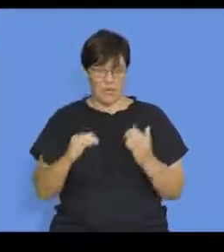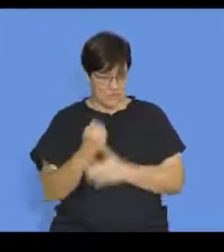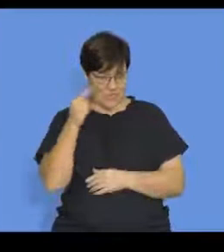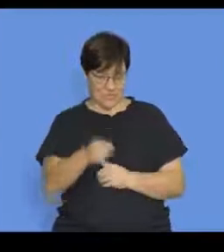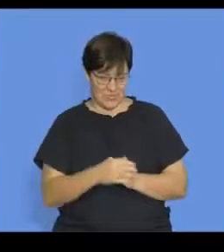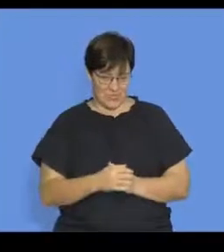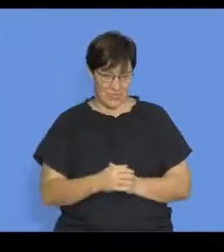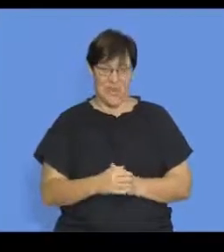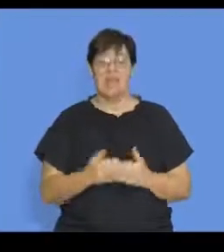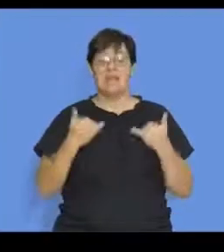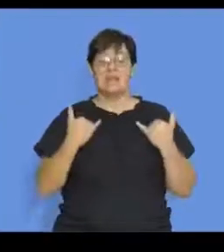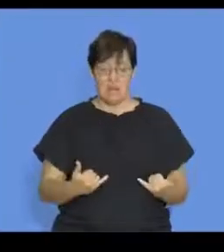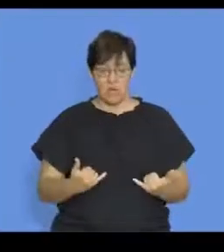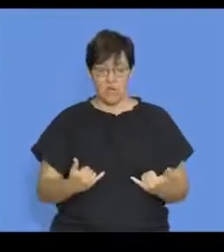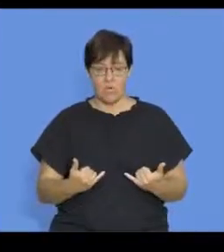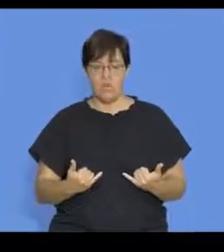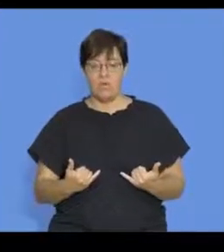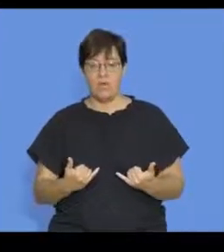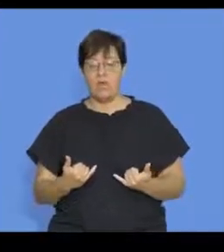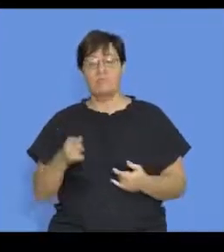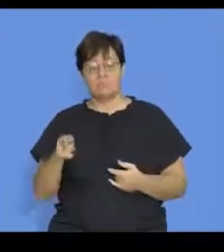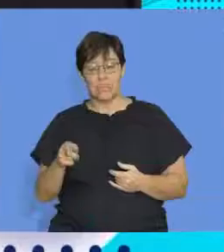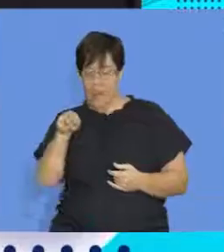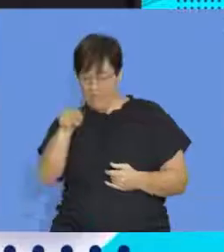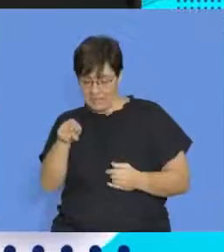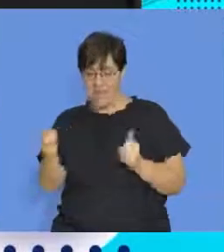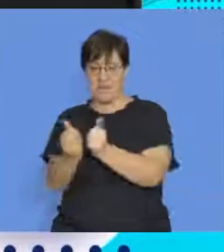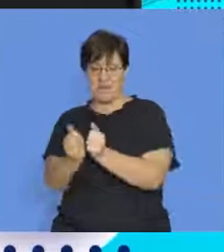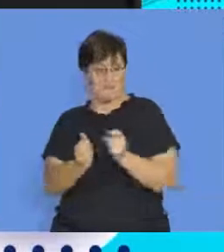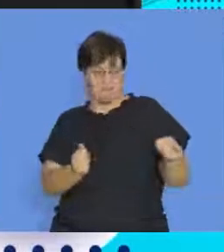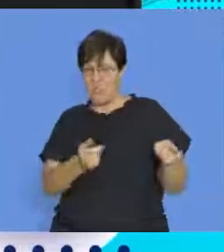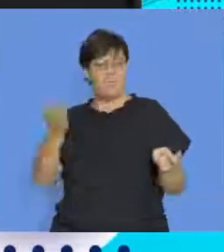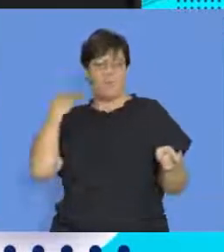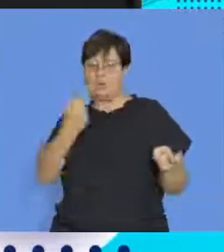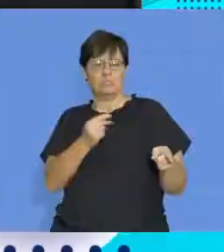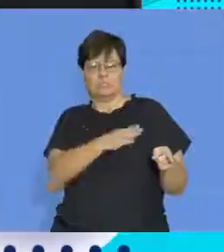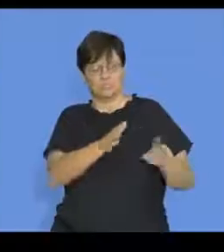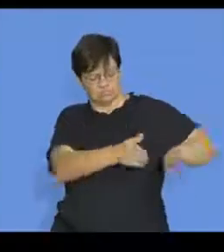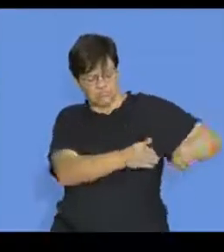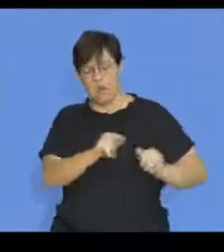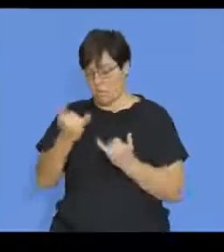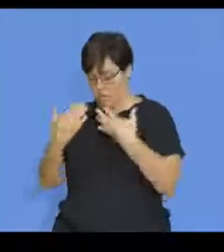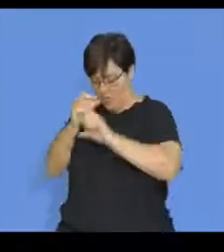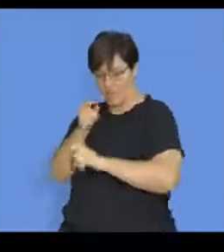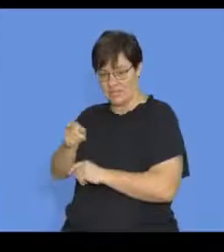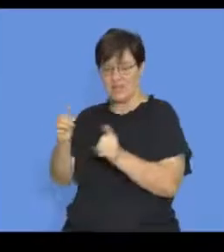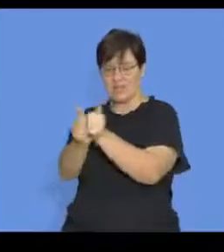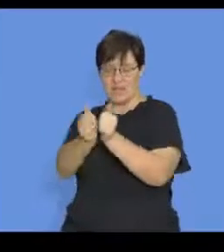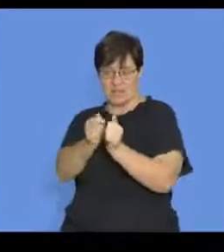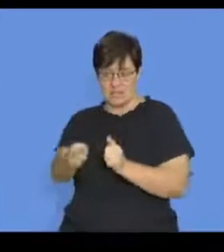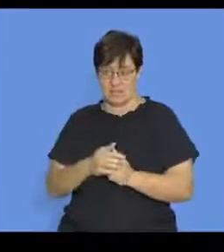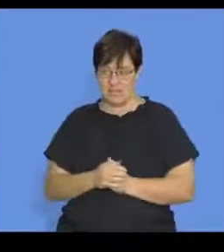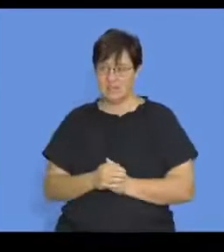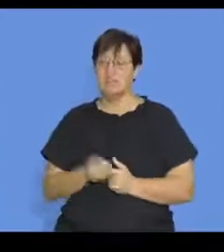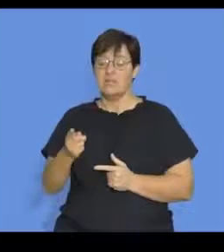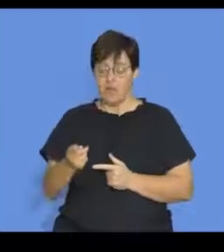before. So we start off the appropriation account by first transferring net profit